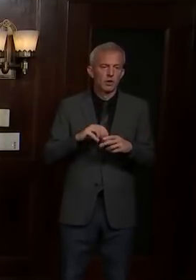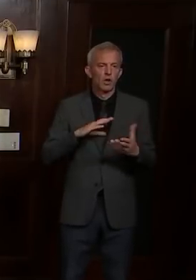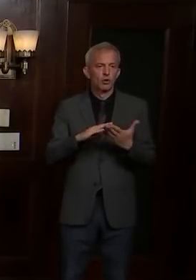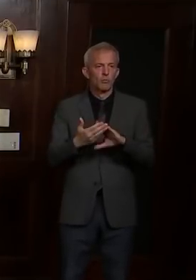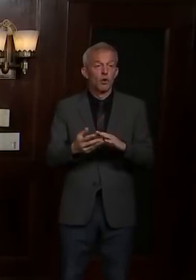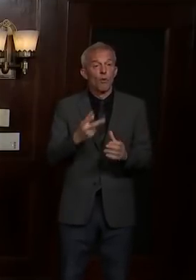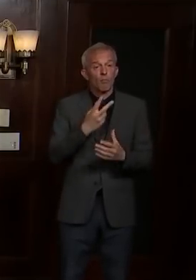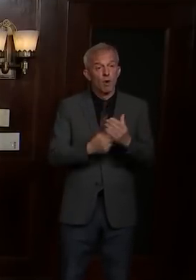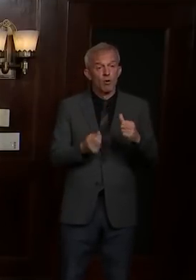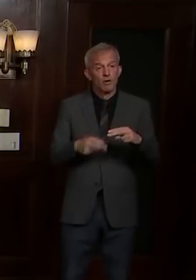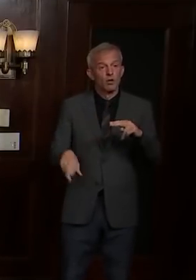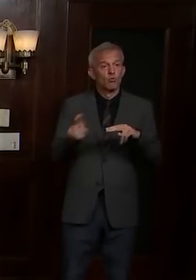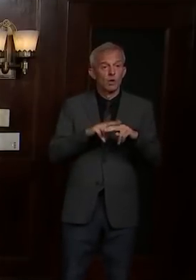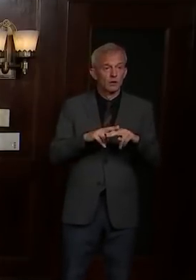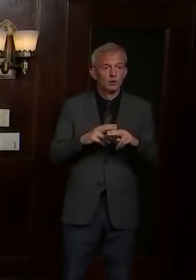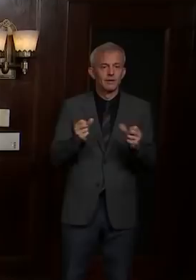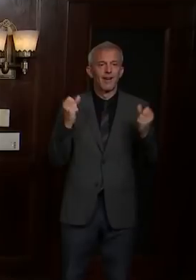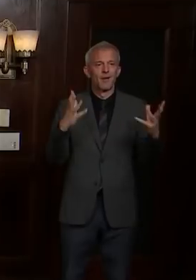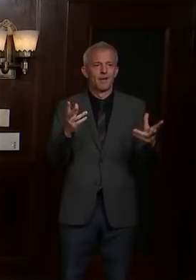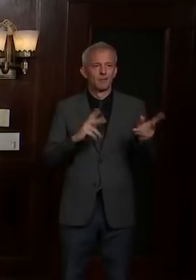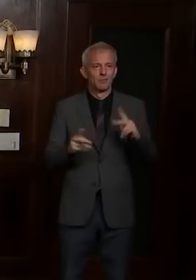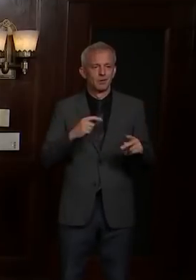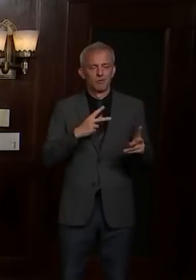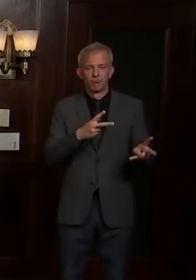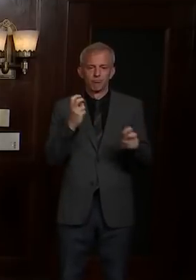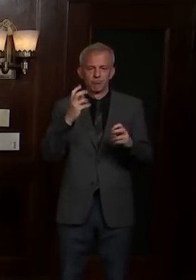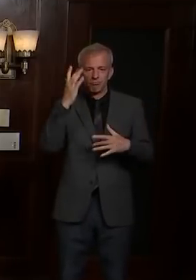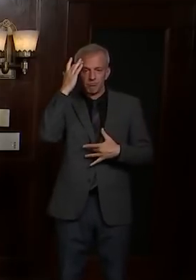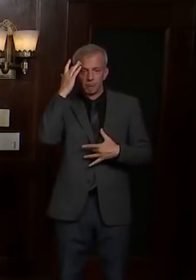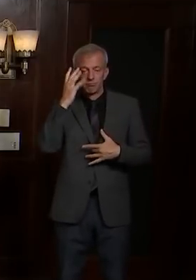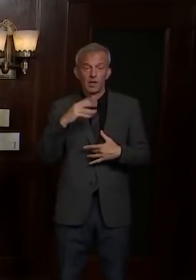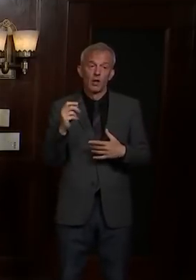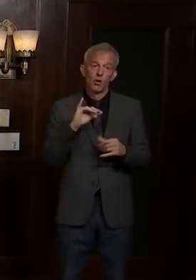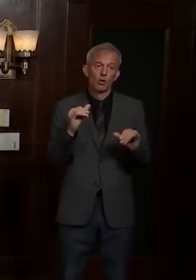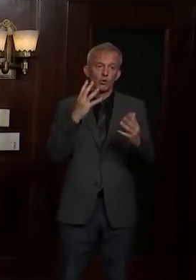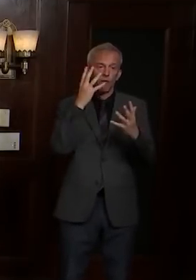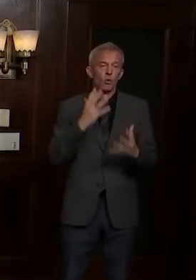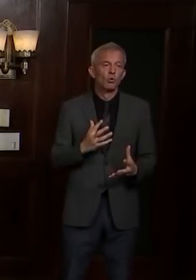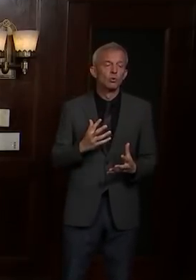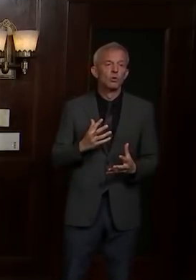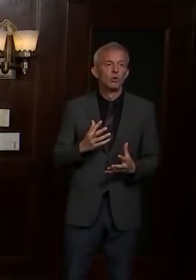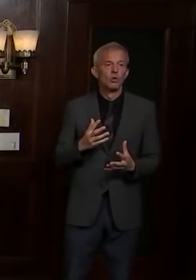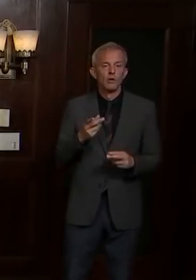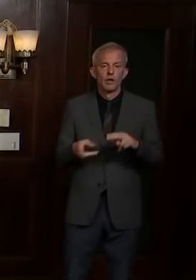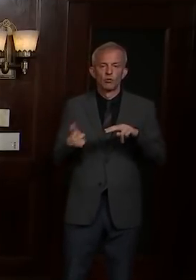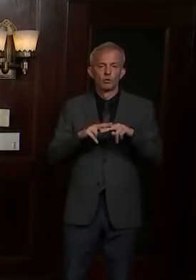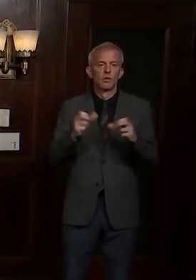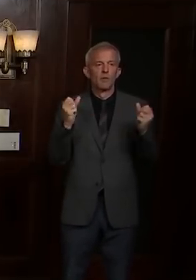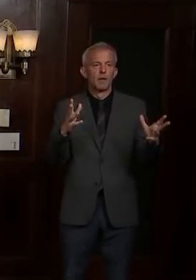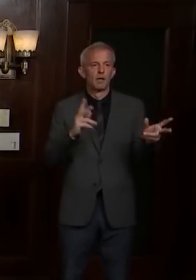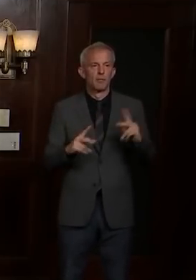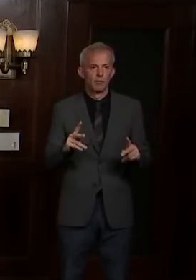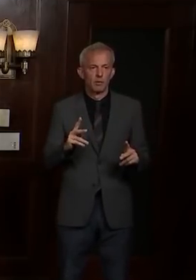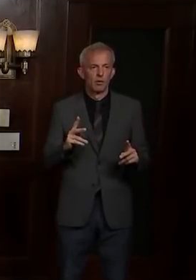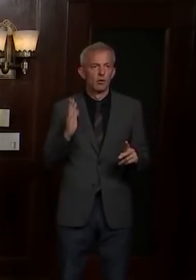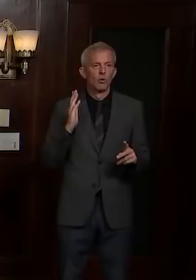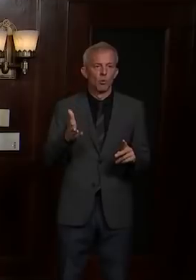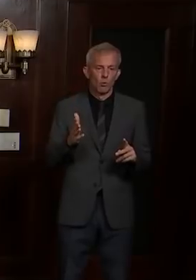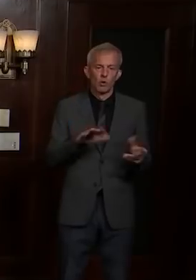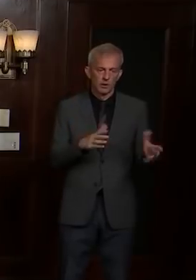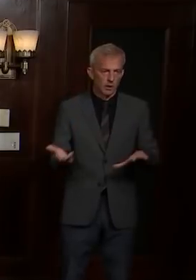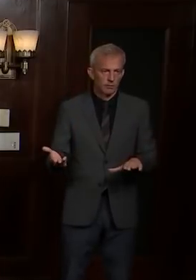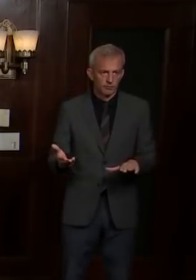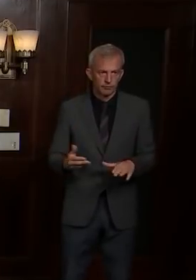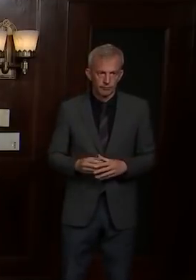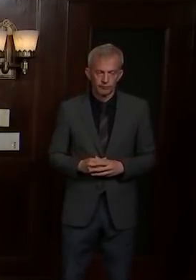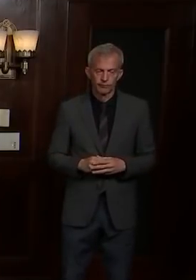of the increase in the number of cases that we're going to see, and also, unfortunately, the increase in the number of people that lose their